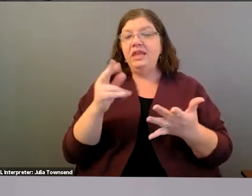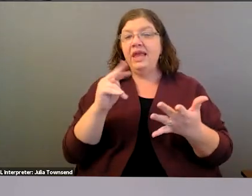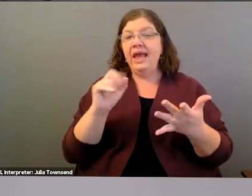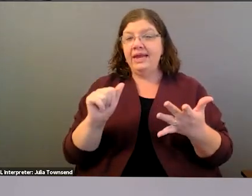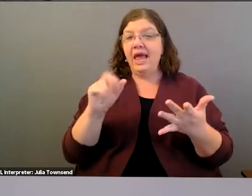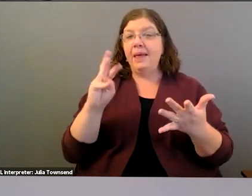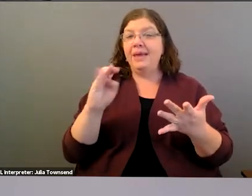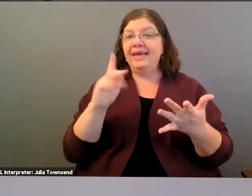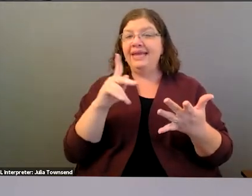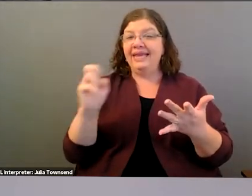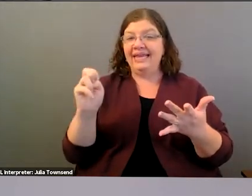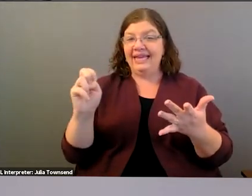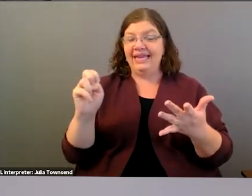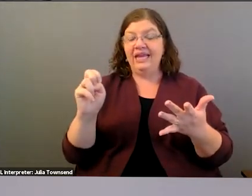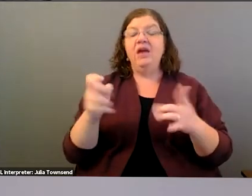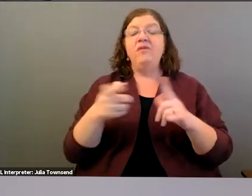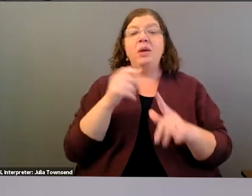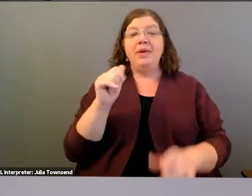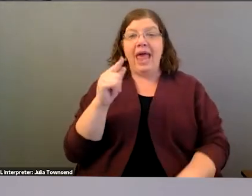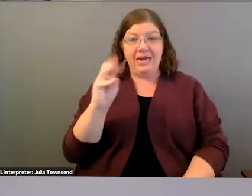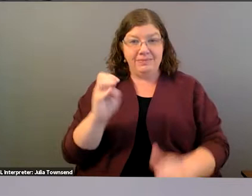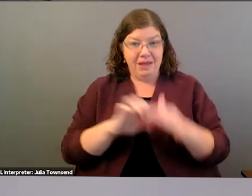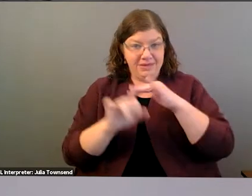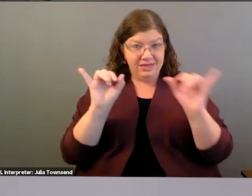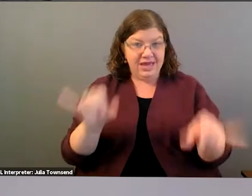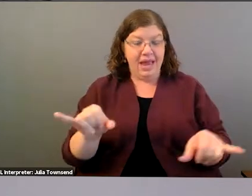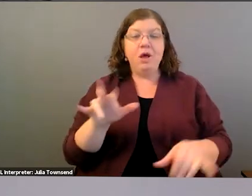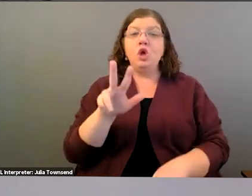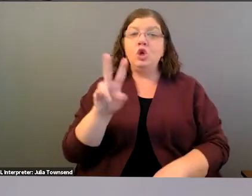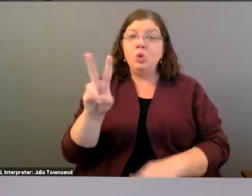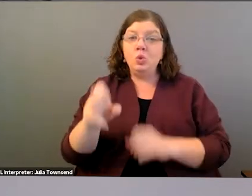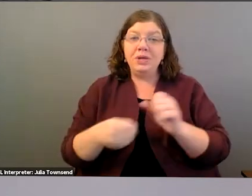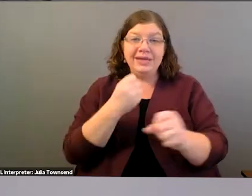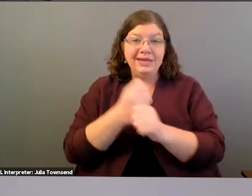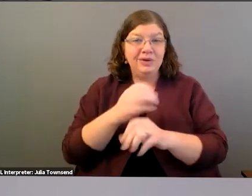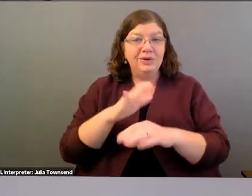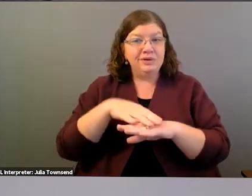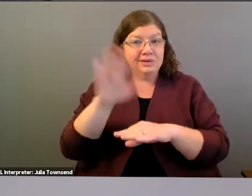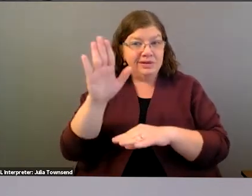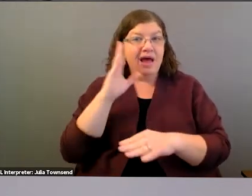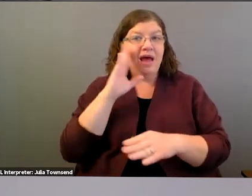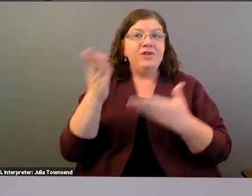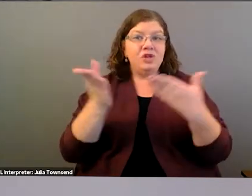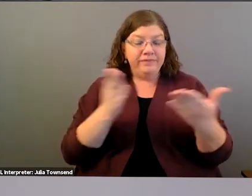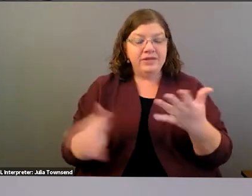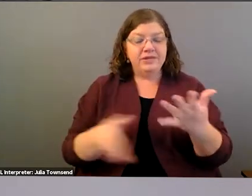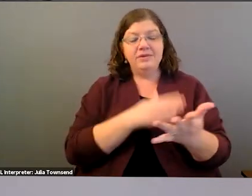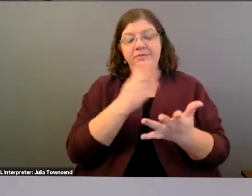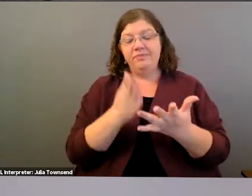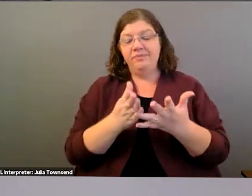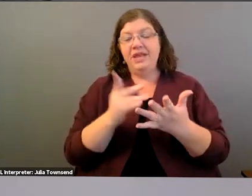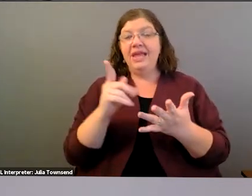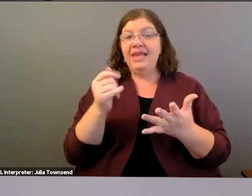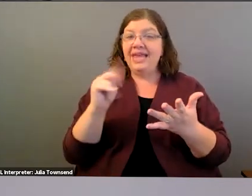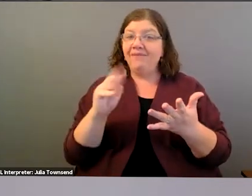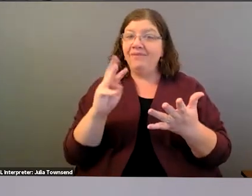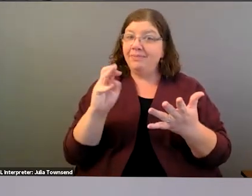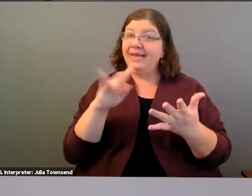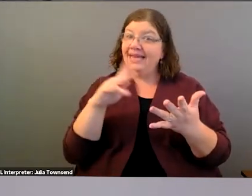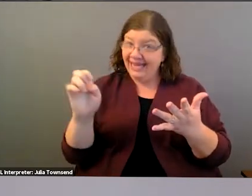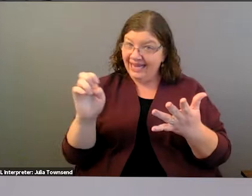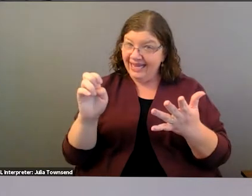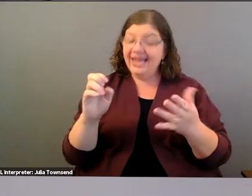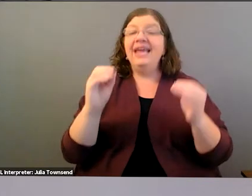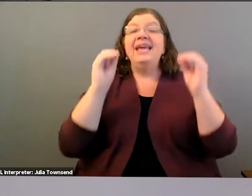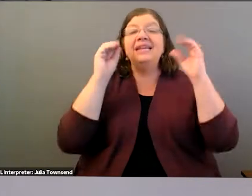a teacher from Adams Elementary also with 32 years plus of service, and Kevin McKee, teacher at